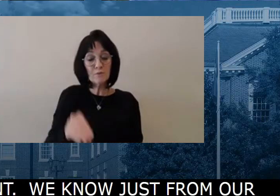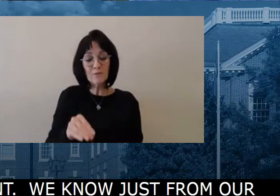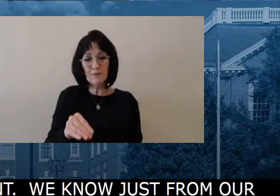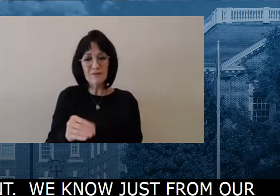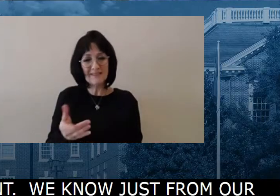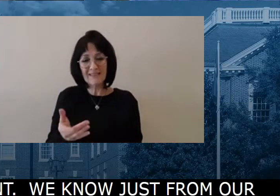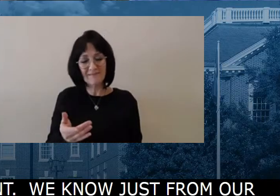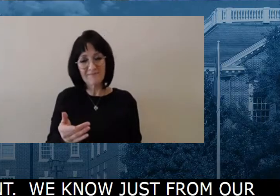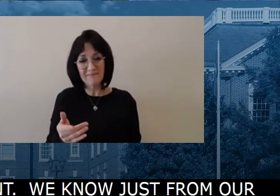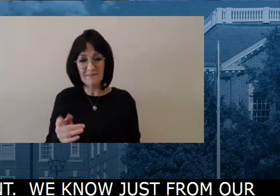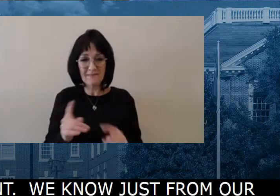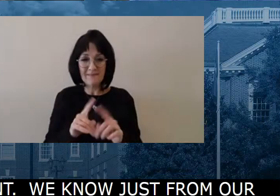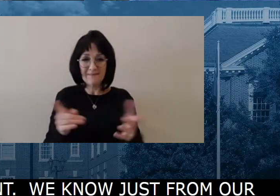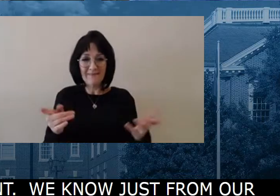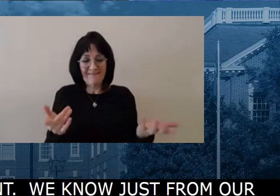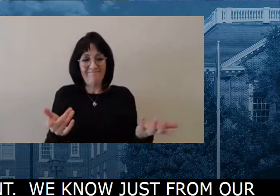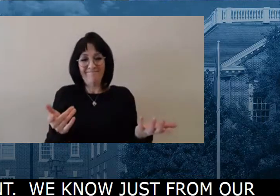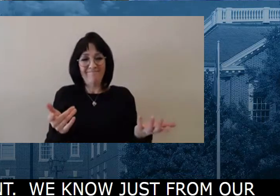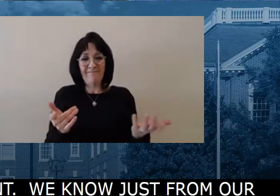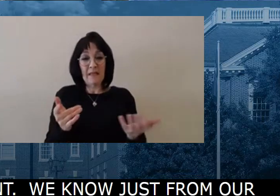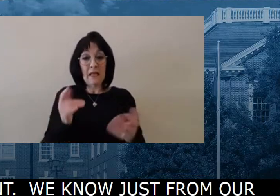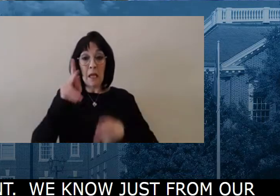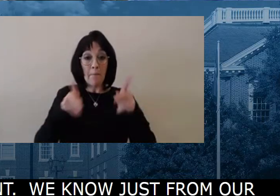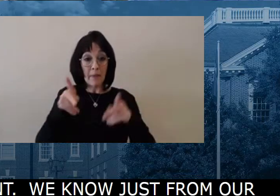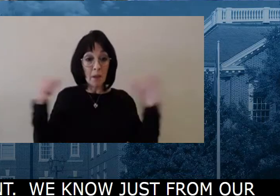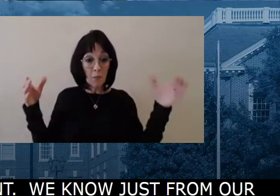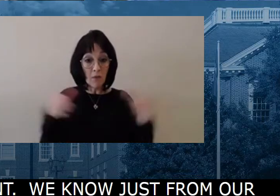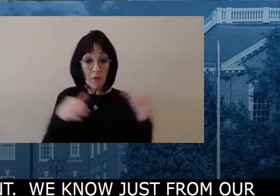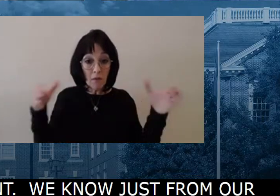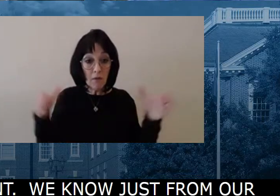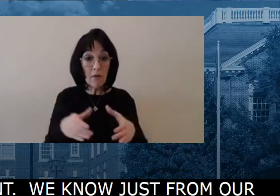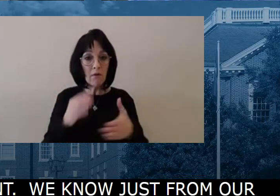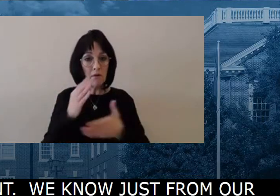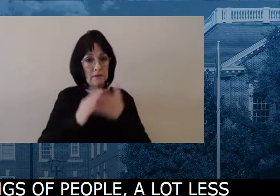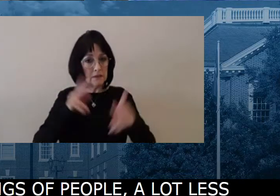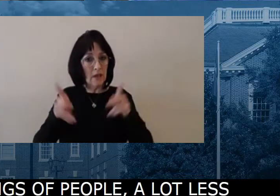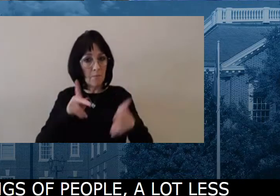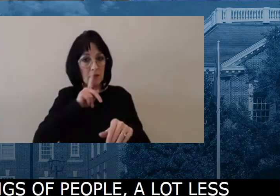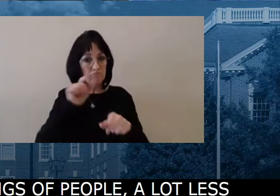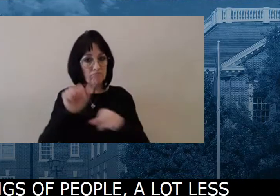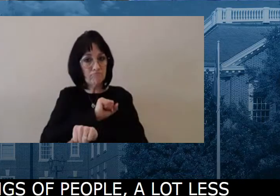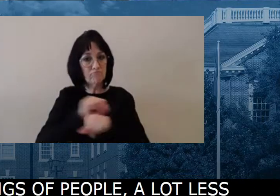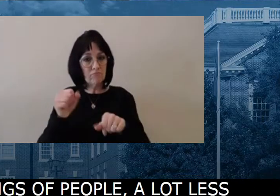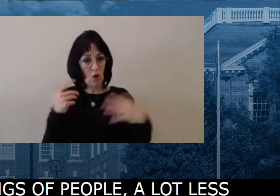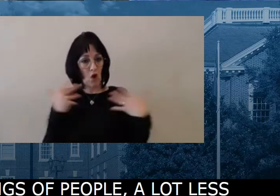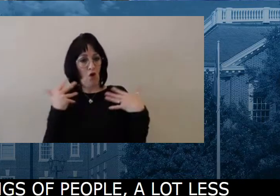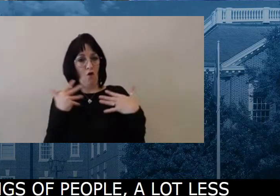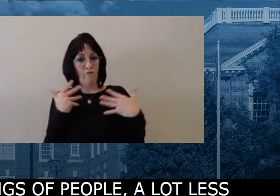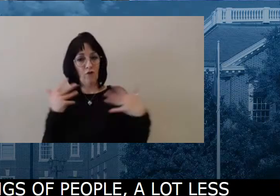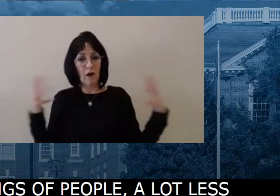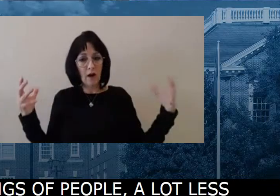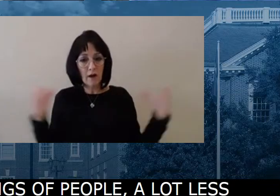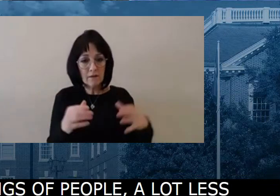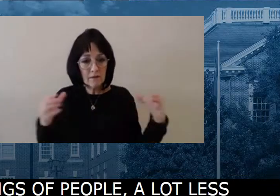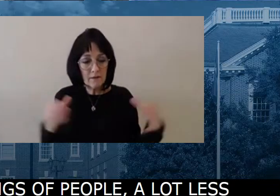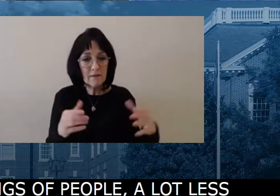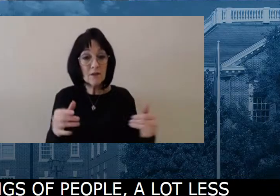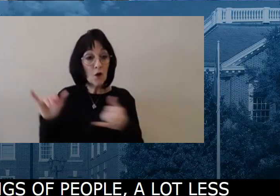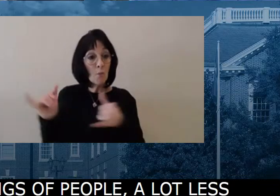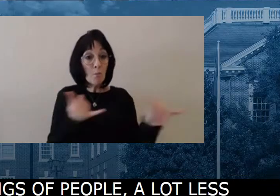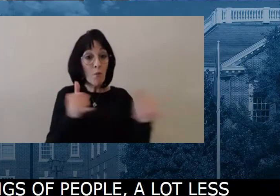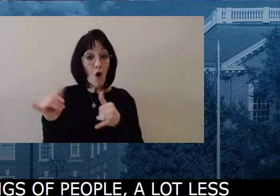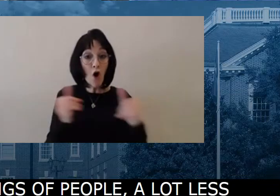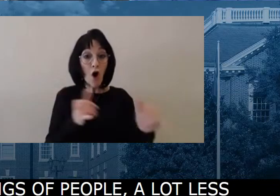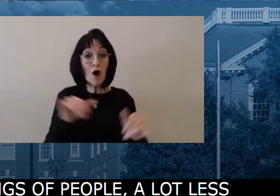less parties, a lot less people together in close settings in the January timeframe as